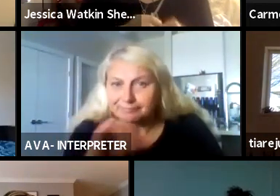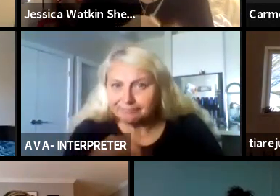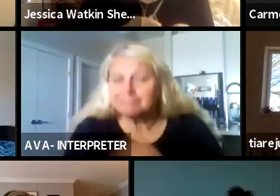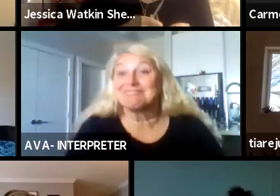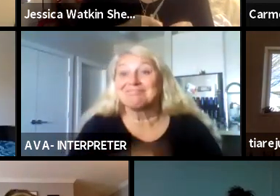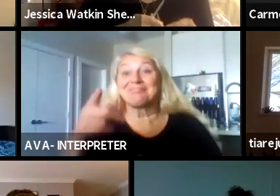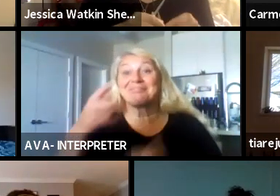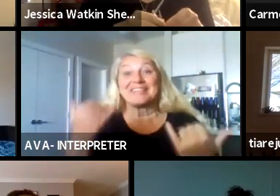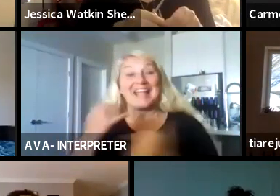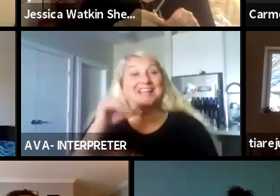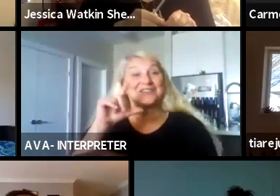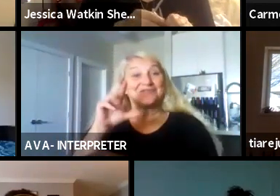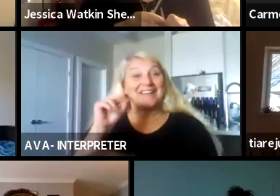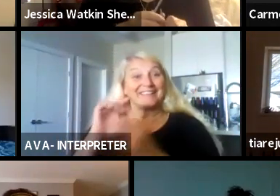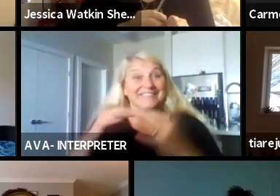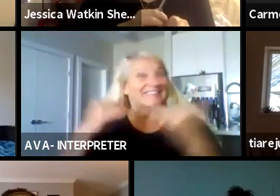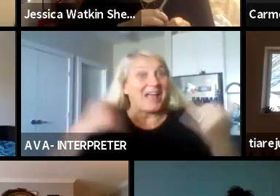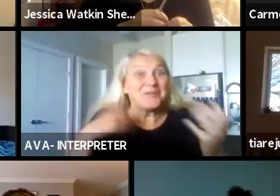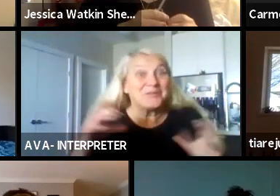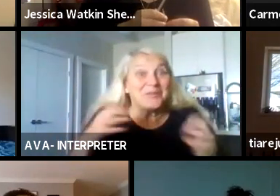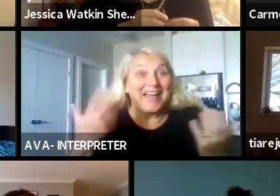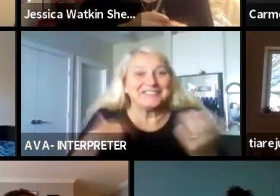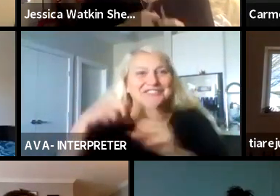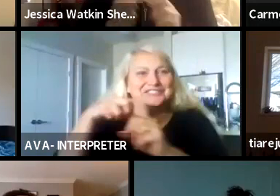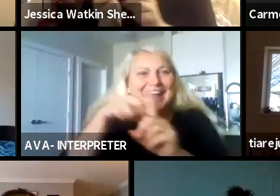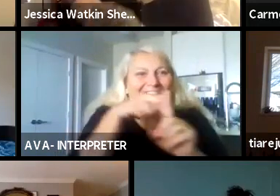So we're going to do our check-ins. Yay!